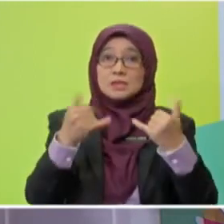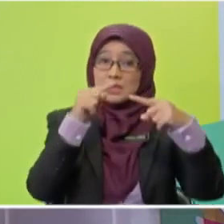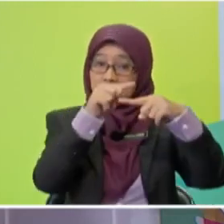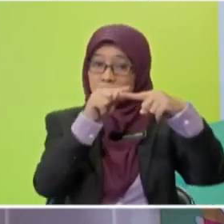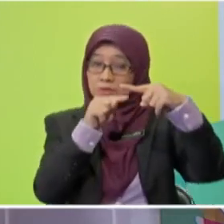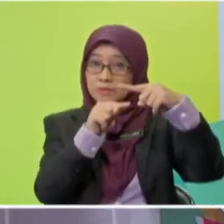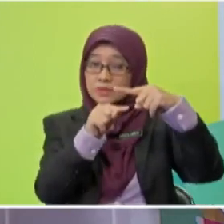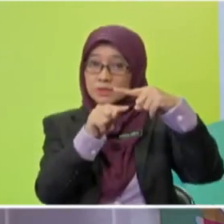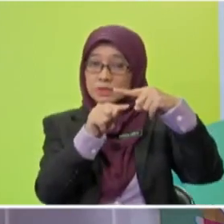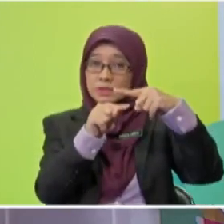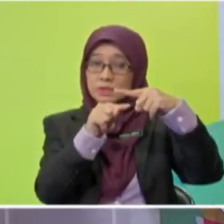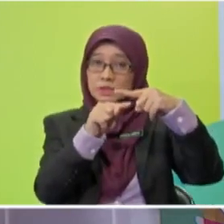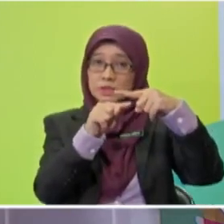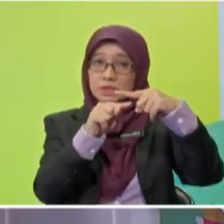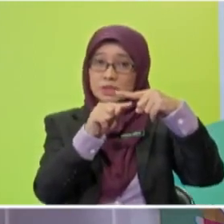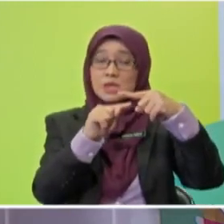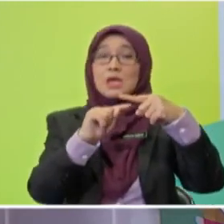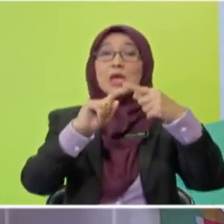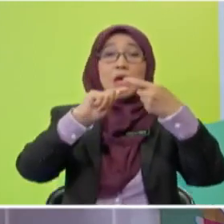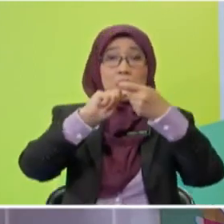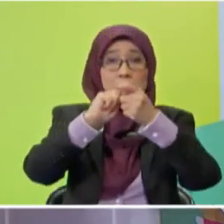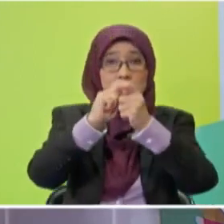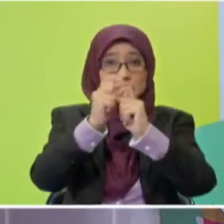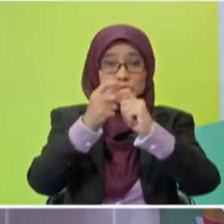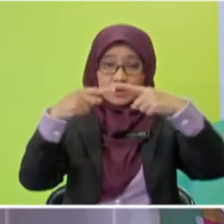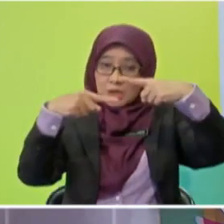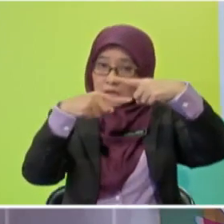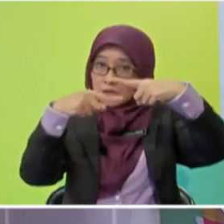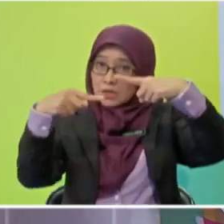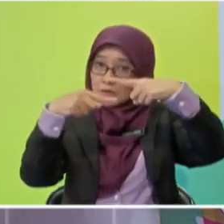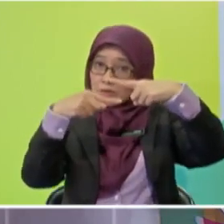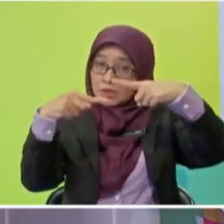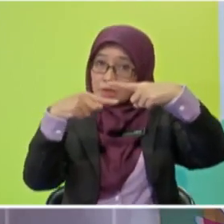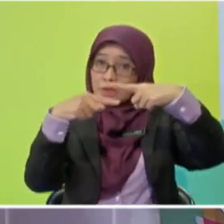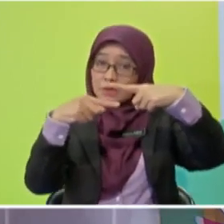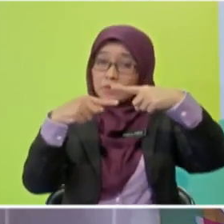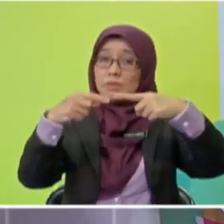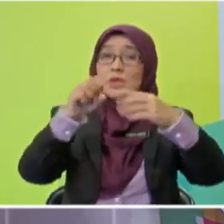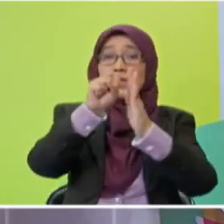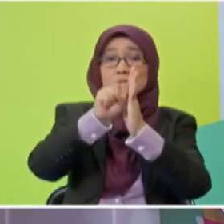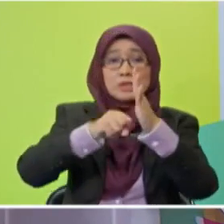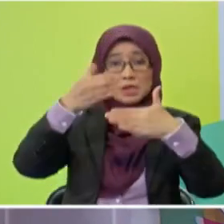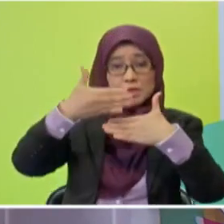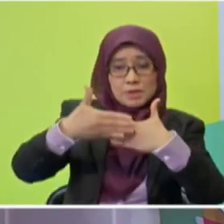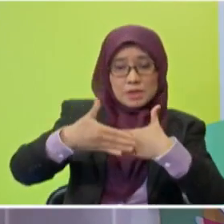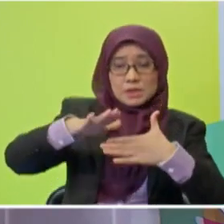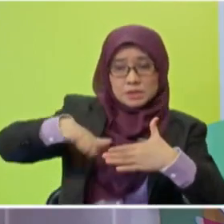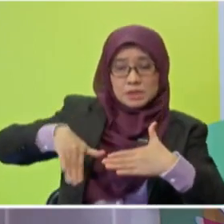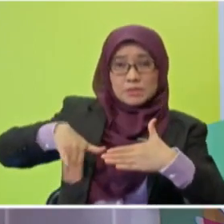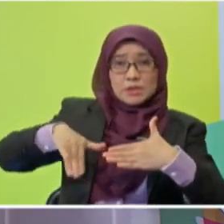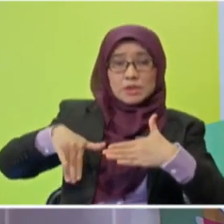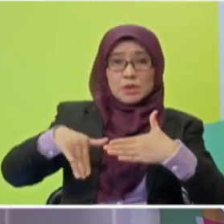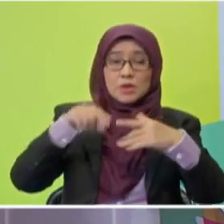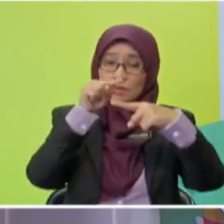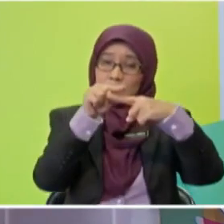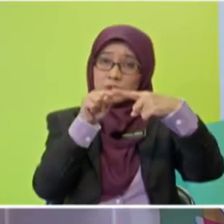as what I say, you have to move the decimal point at the earlier before you perform the division. So where you should do that, okay,